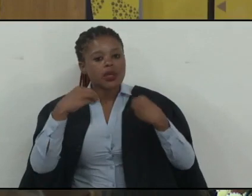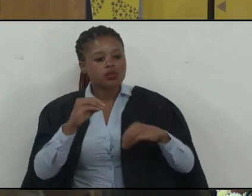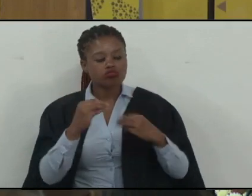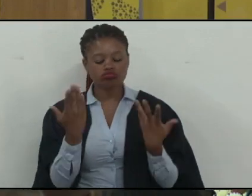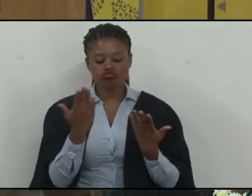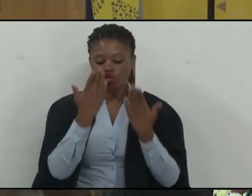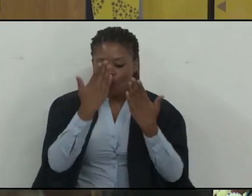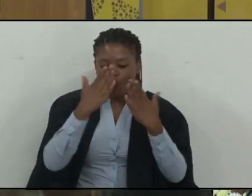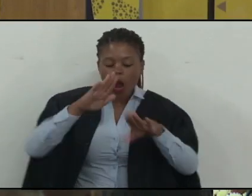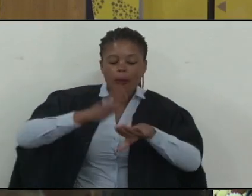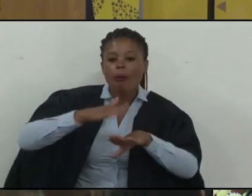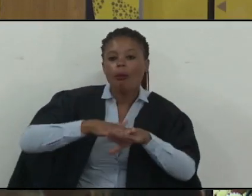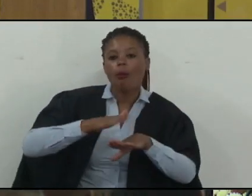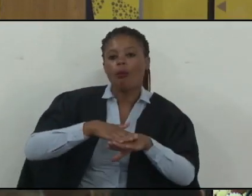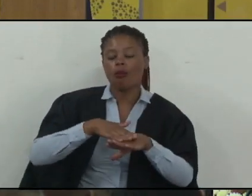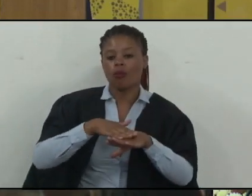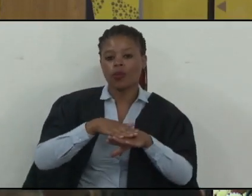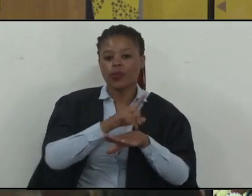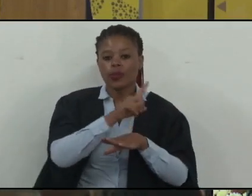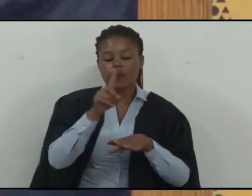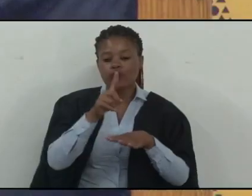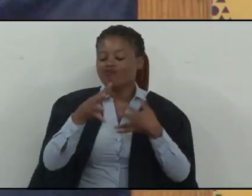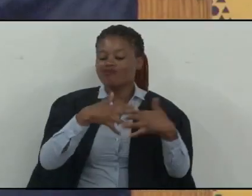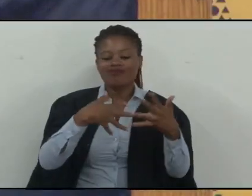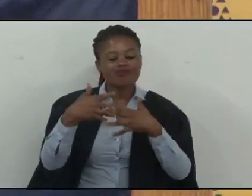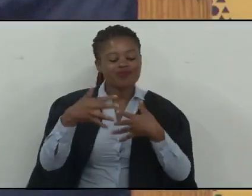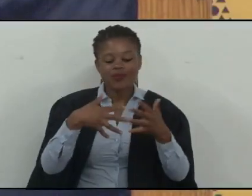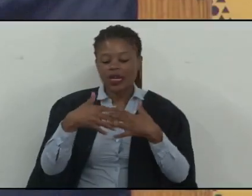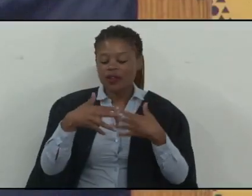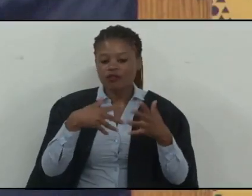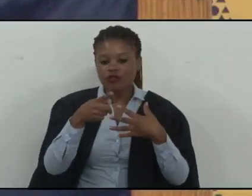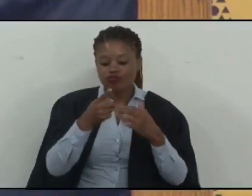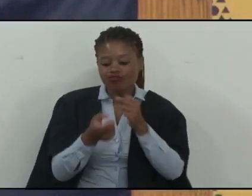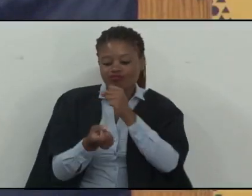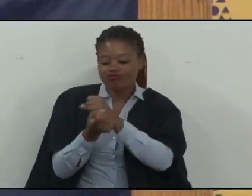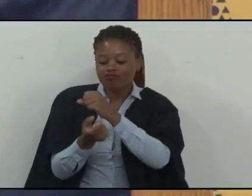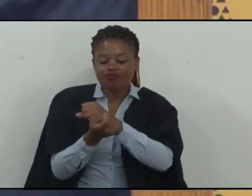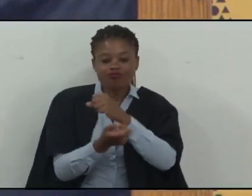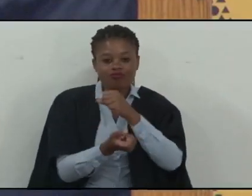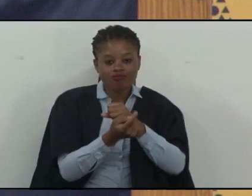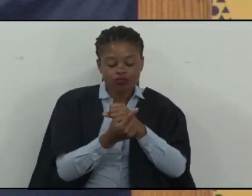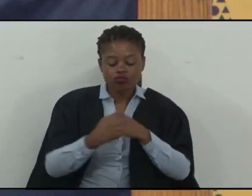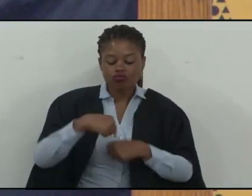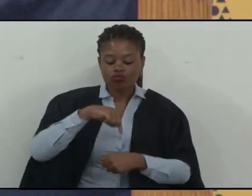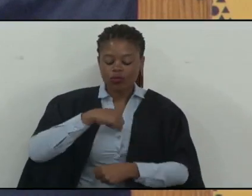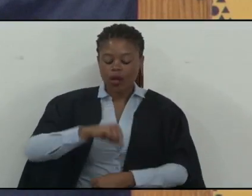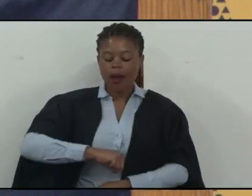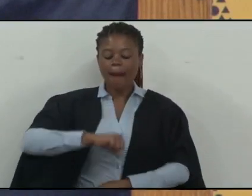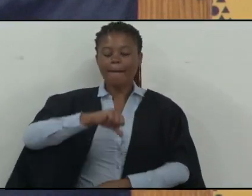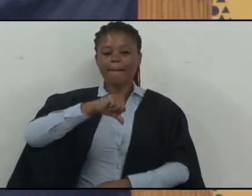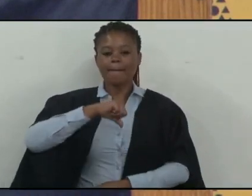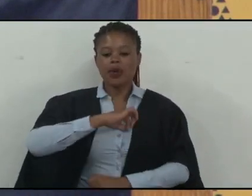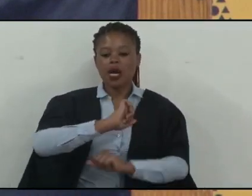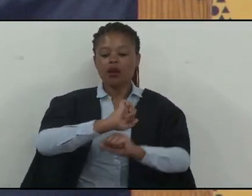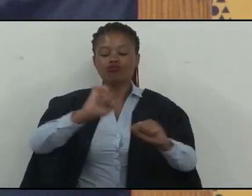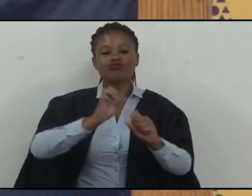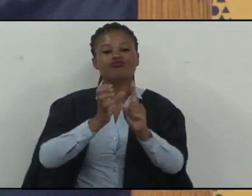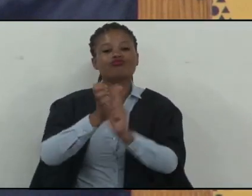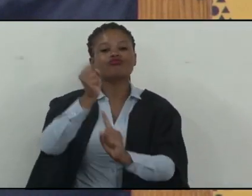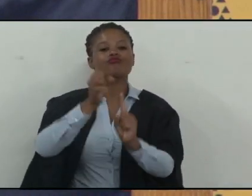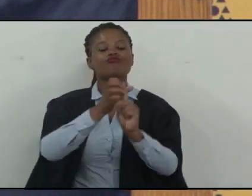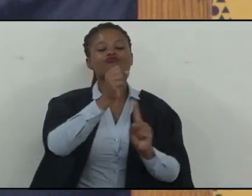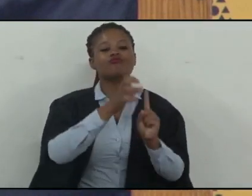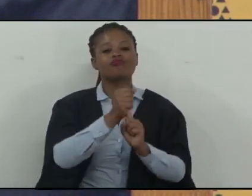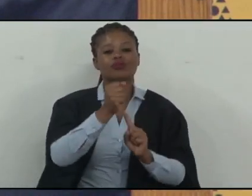studying further. Wherever you find yourselves, we are proud of your achievements